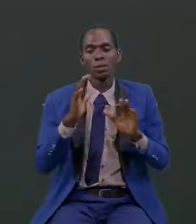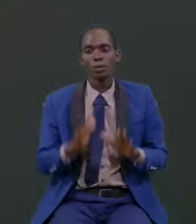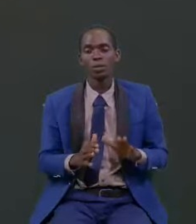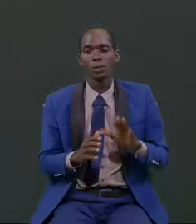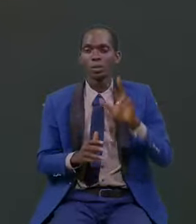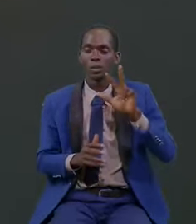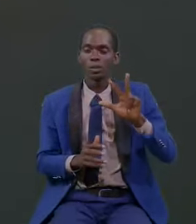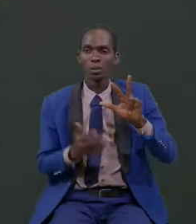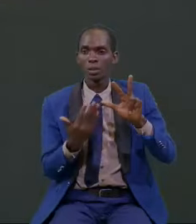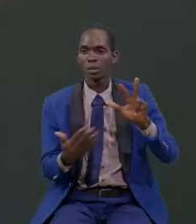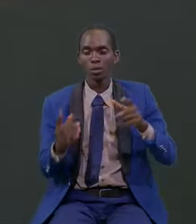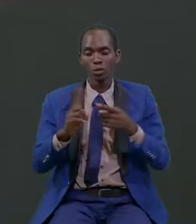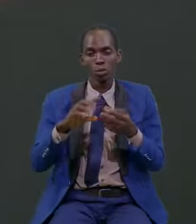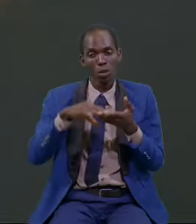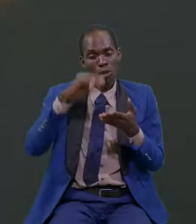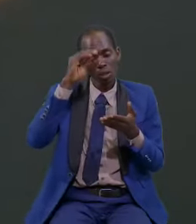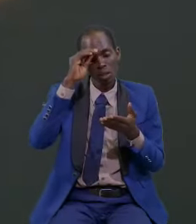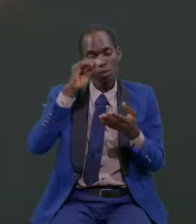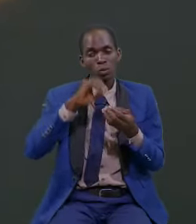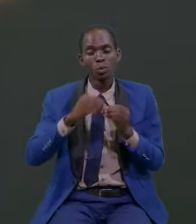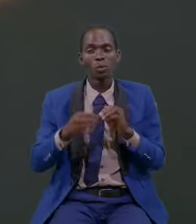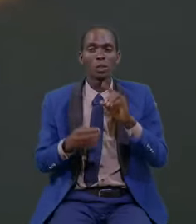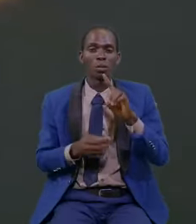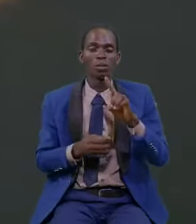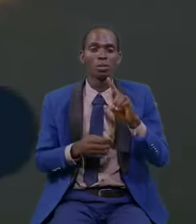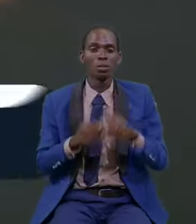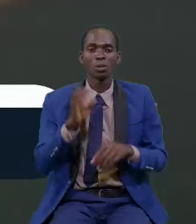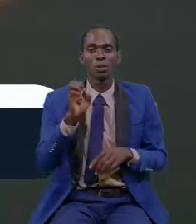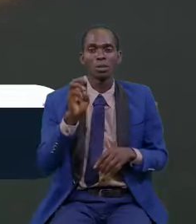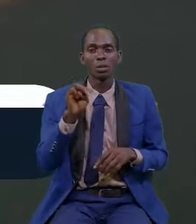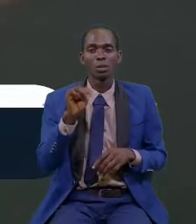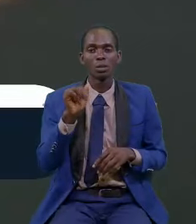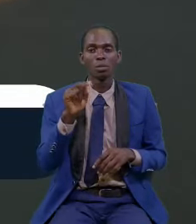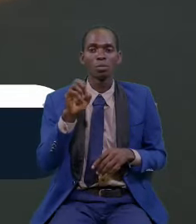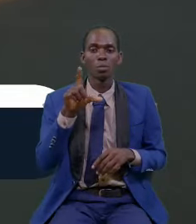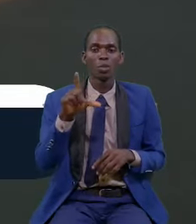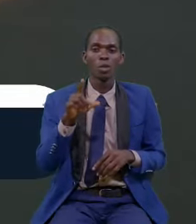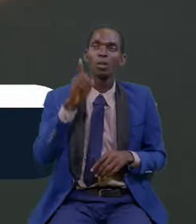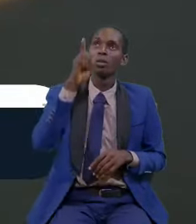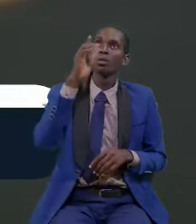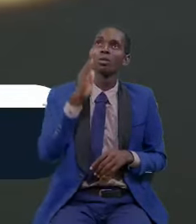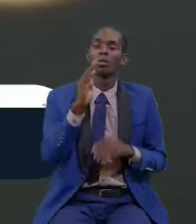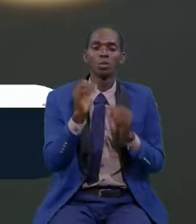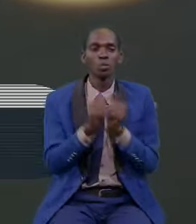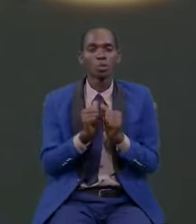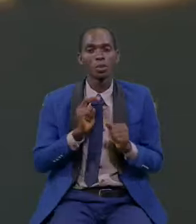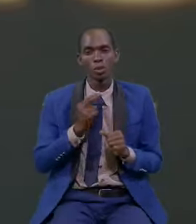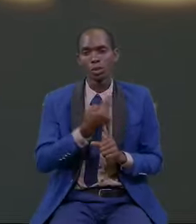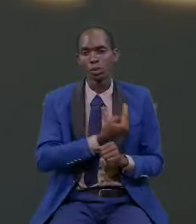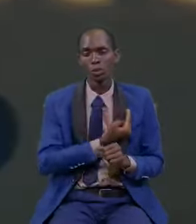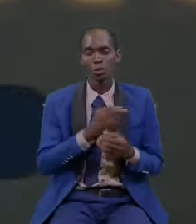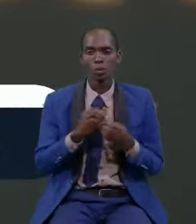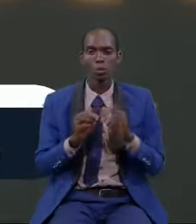Number one, Emmanuel, God with us. Number two, the